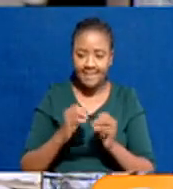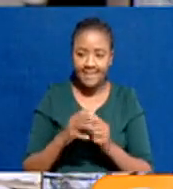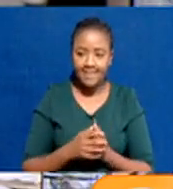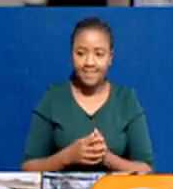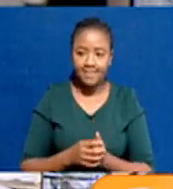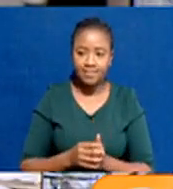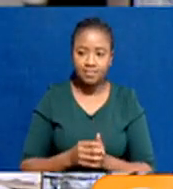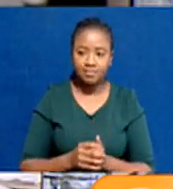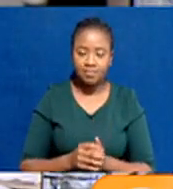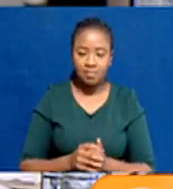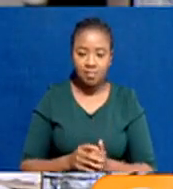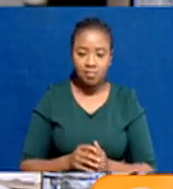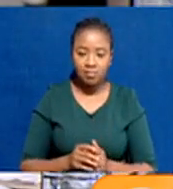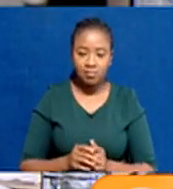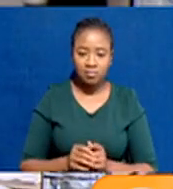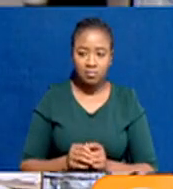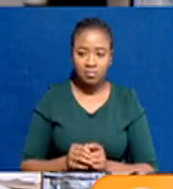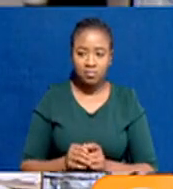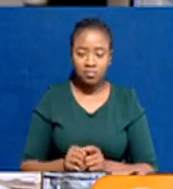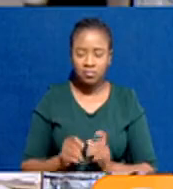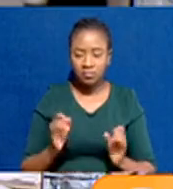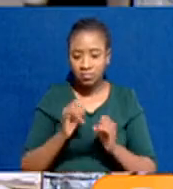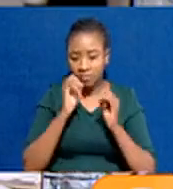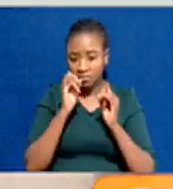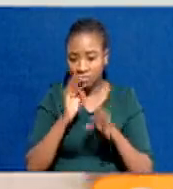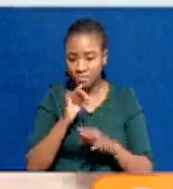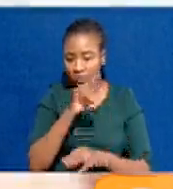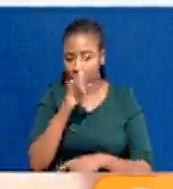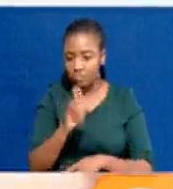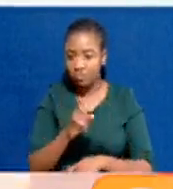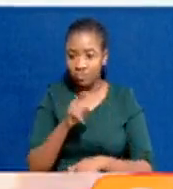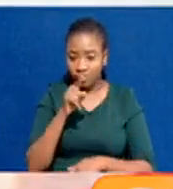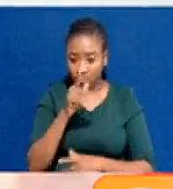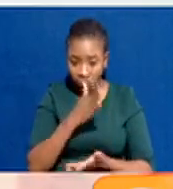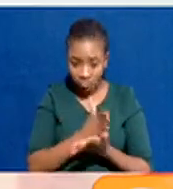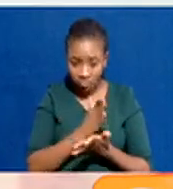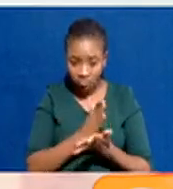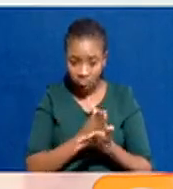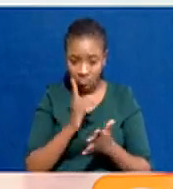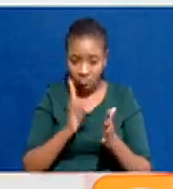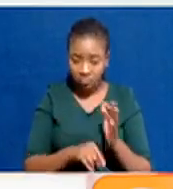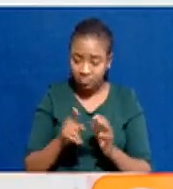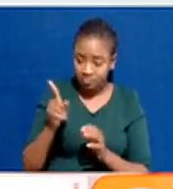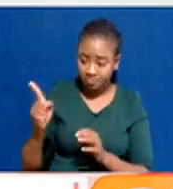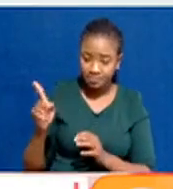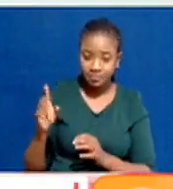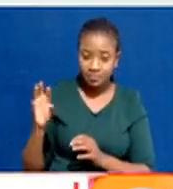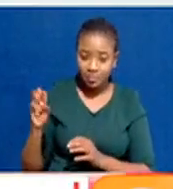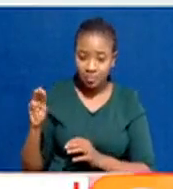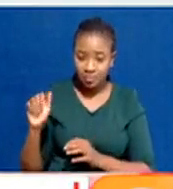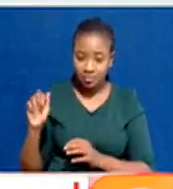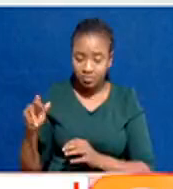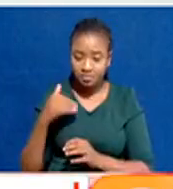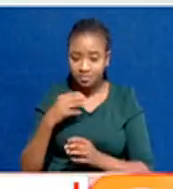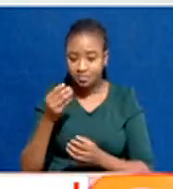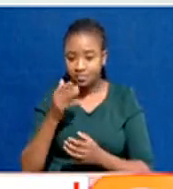director to the advisory memo. Is it true that Dr. Omar approached